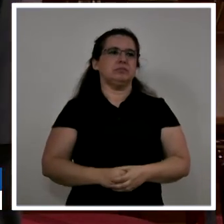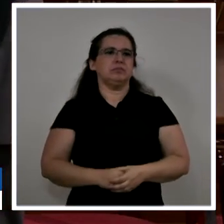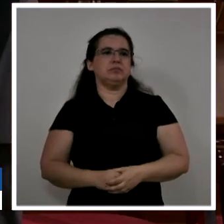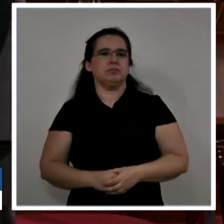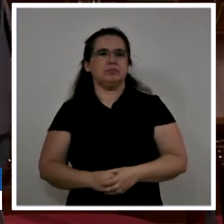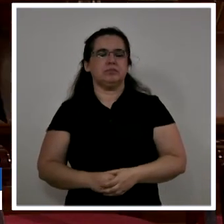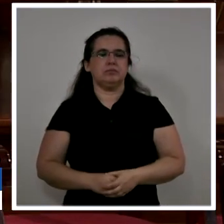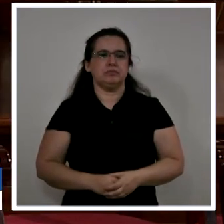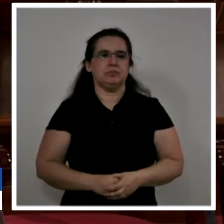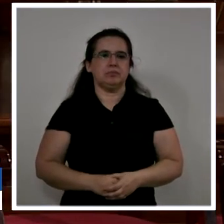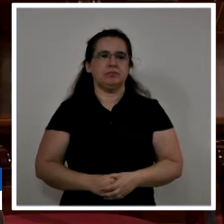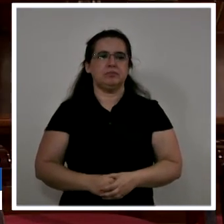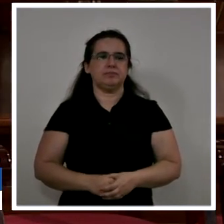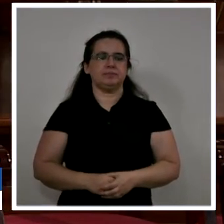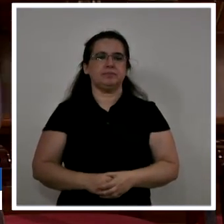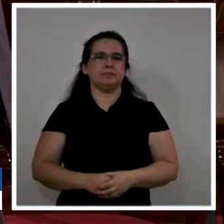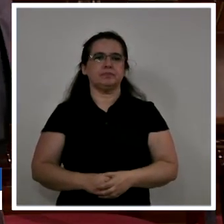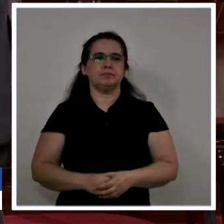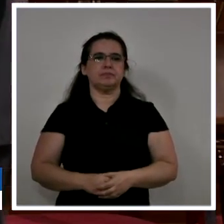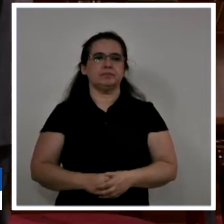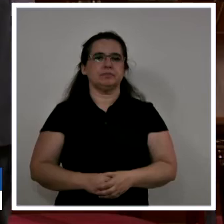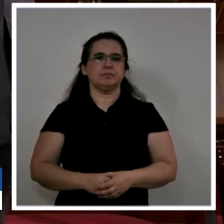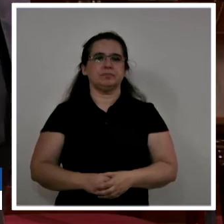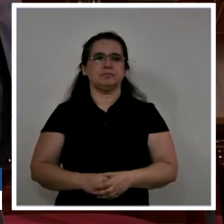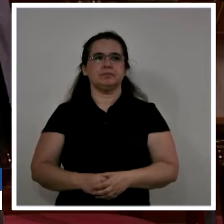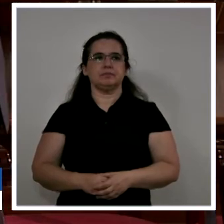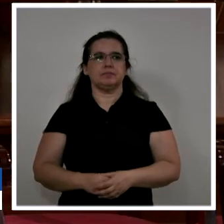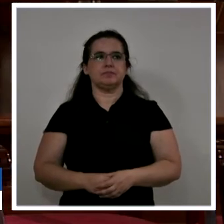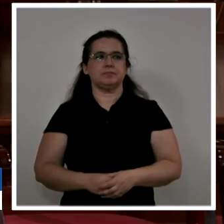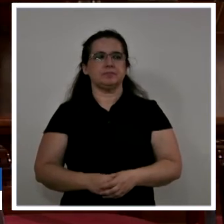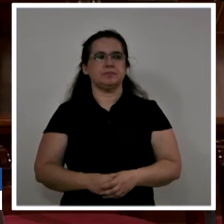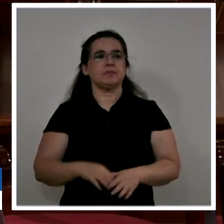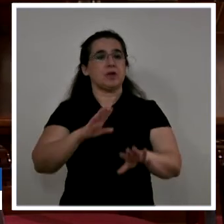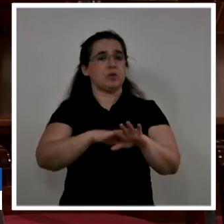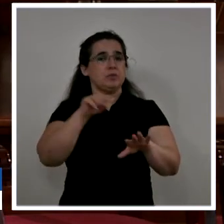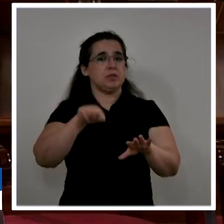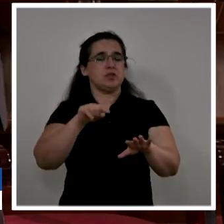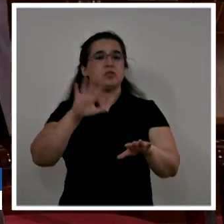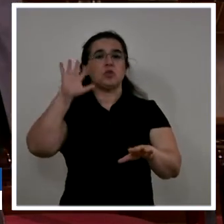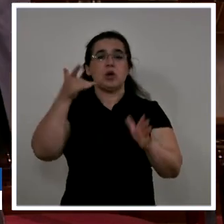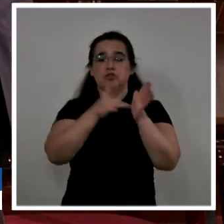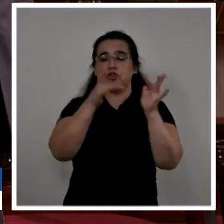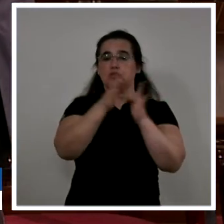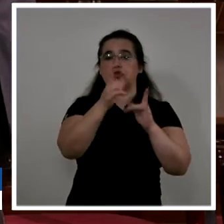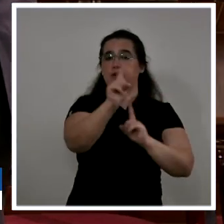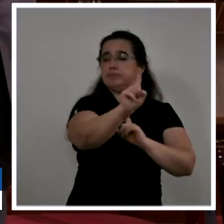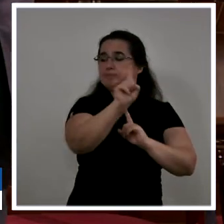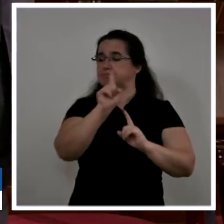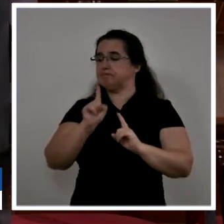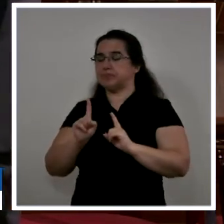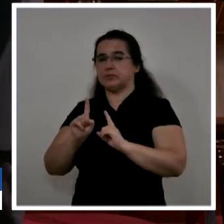Turning away, Jesus sought again his retreat. E portanto, quando ele voltou,